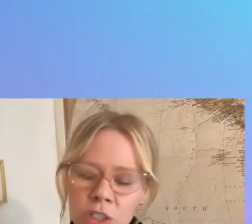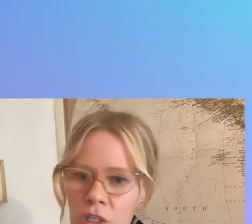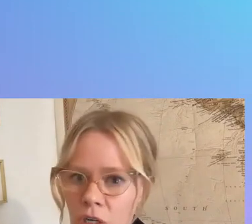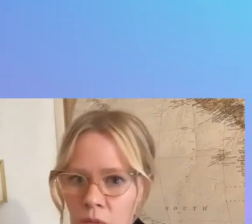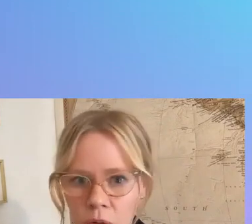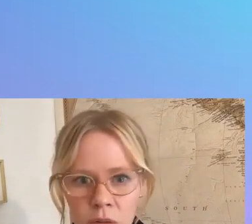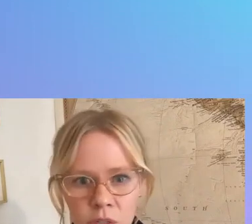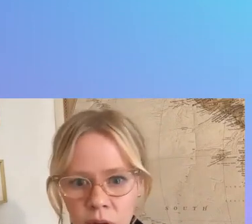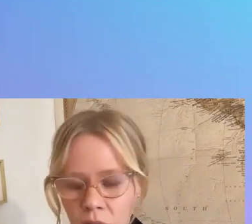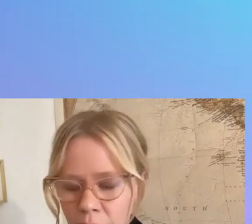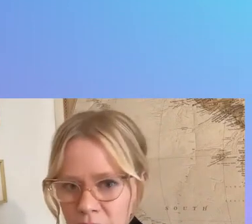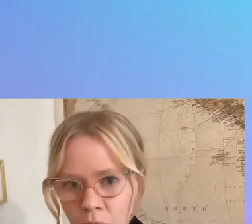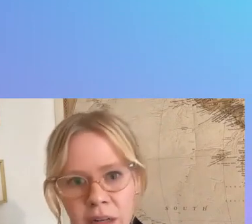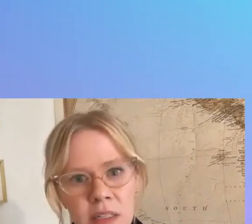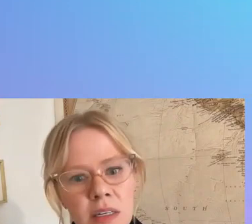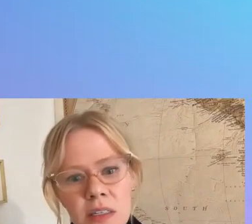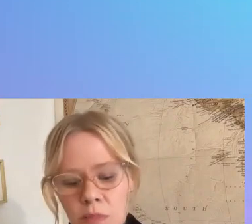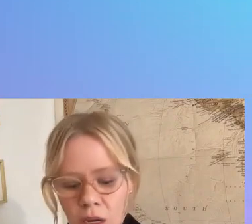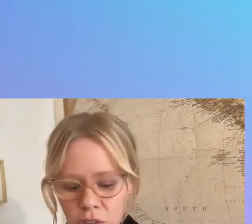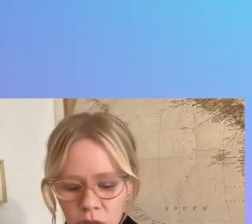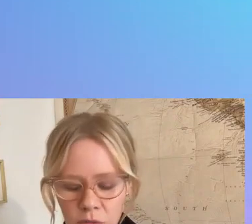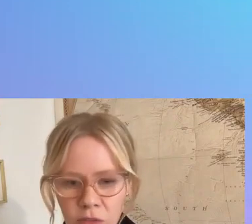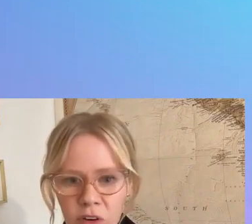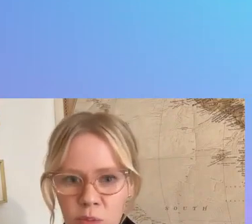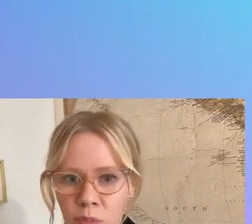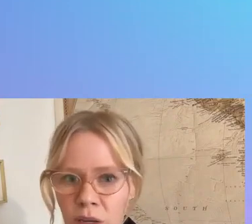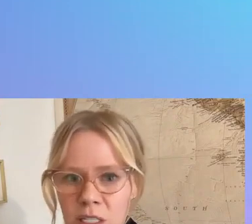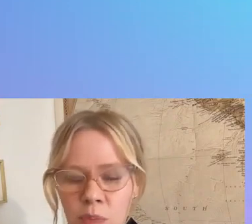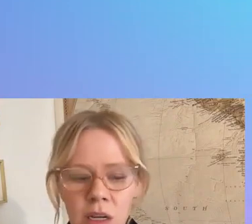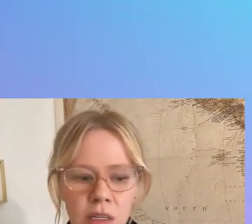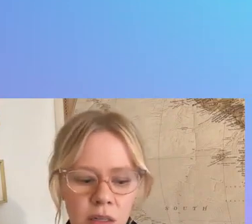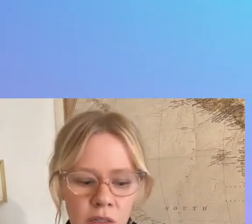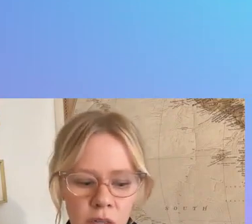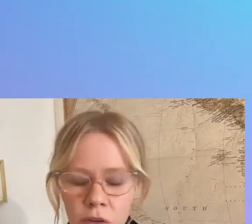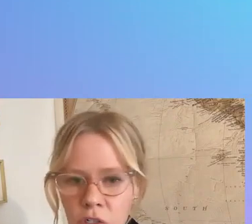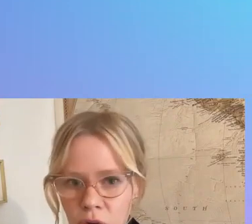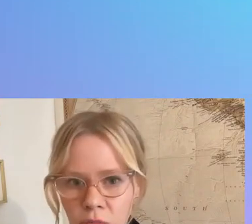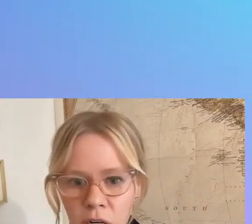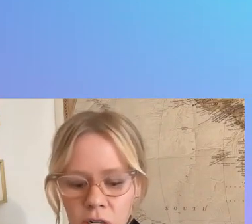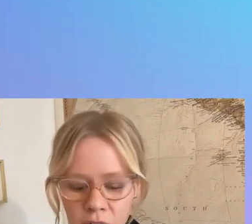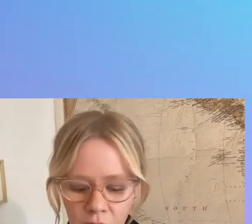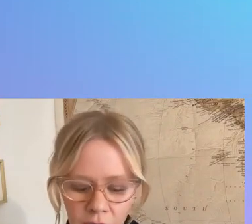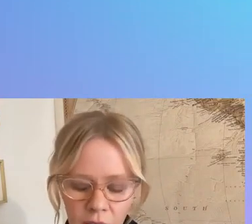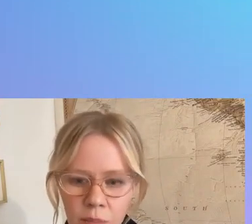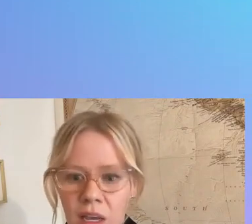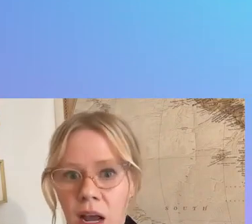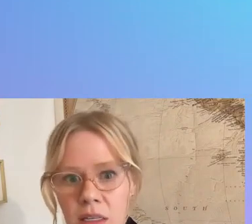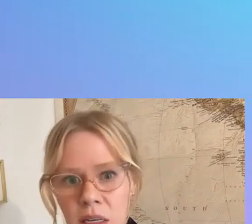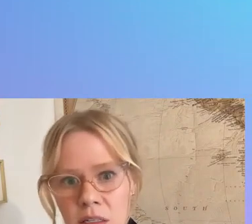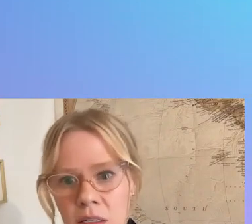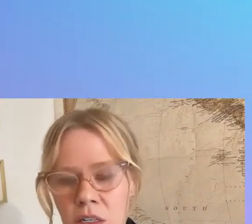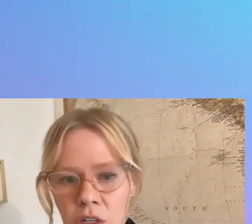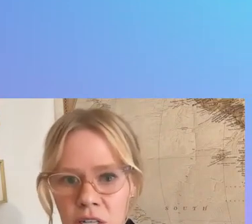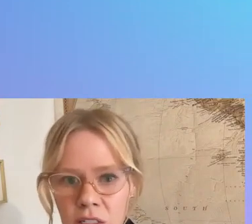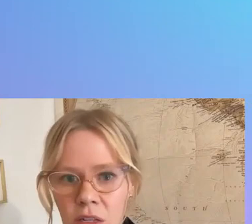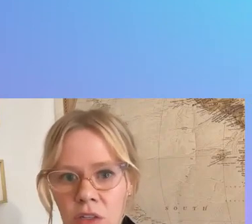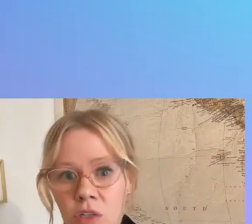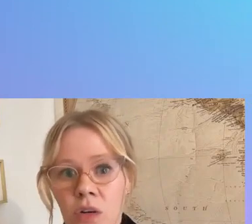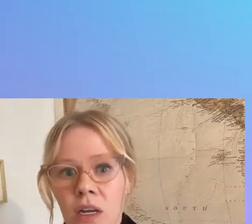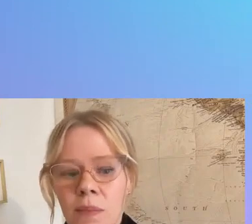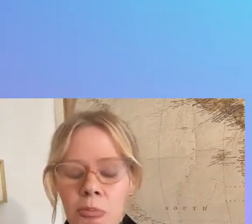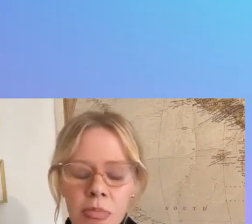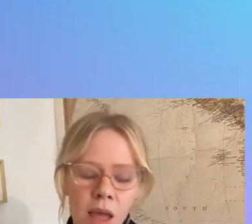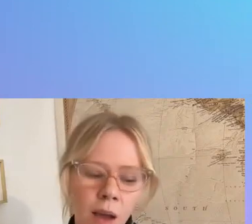want to make sure we're doing all the best practices to make sure that refreshable braille displays and other screen readers can access the digital text